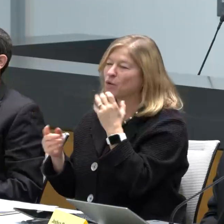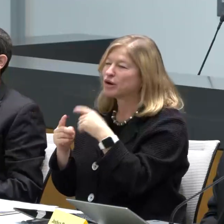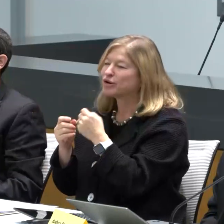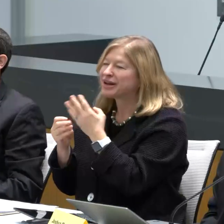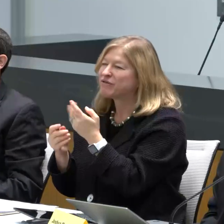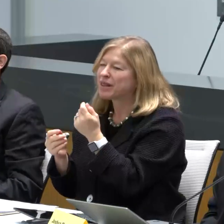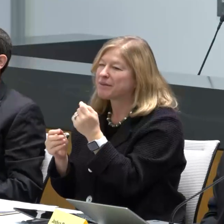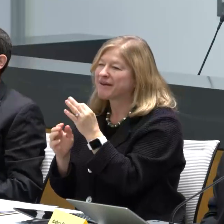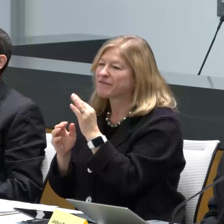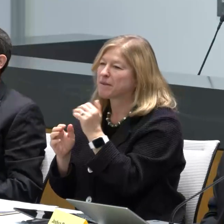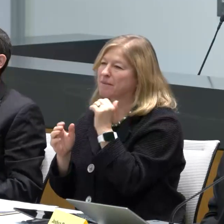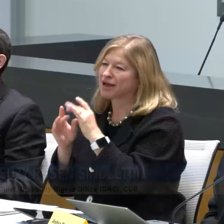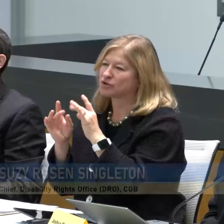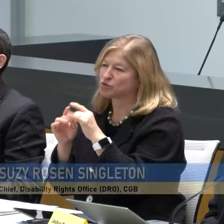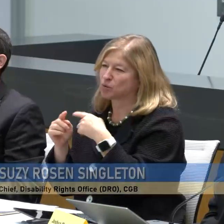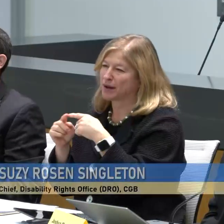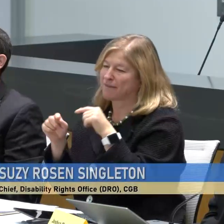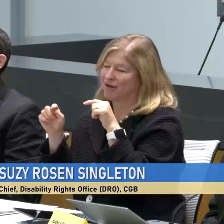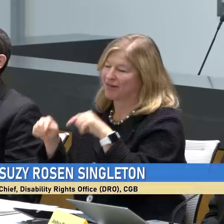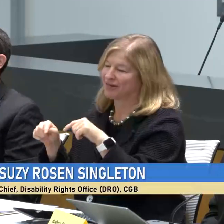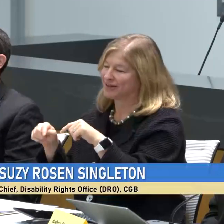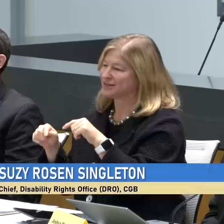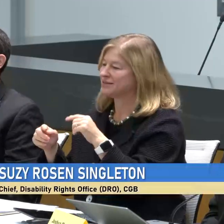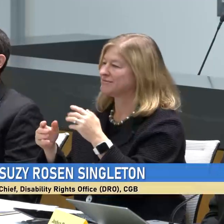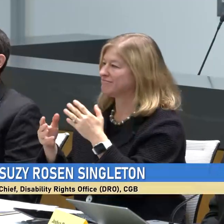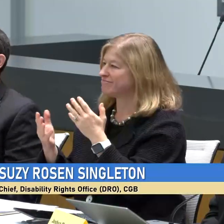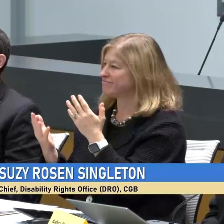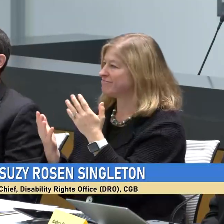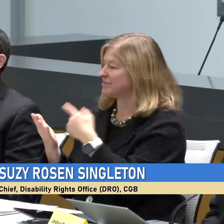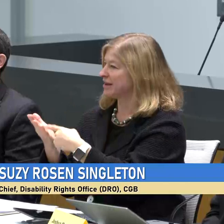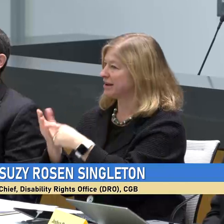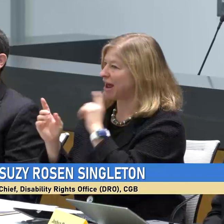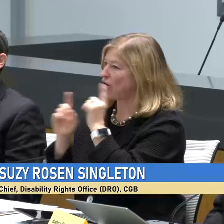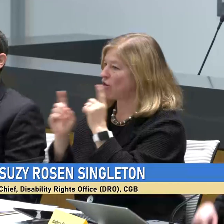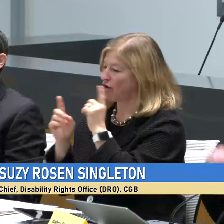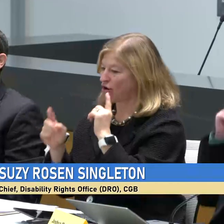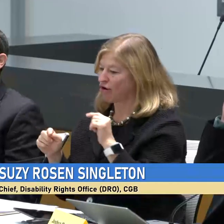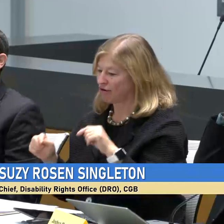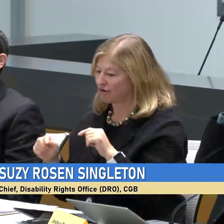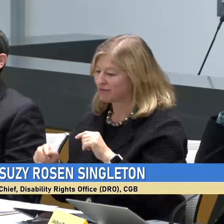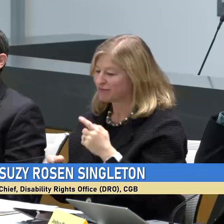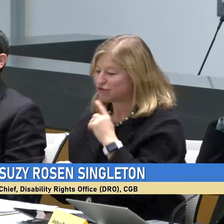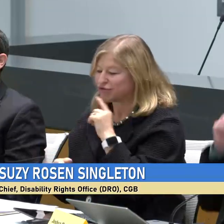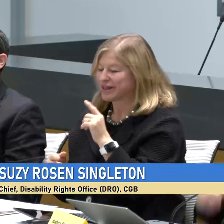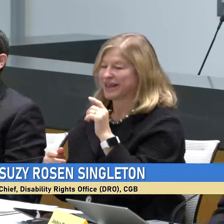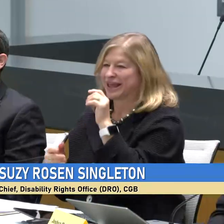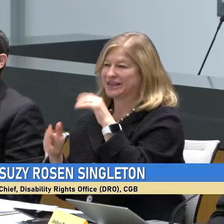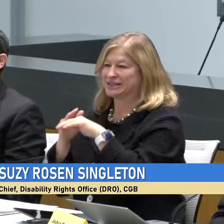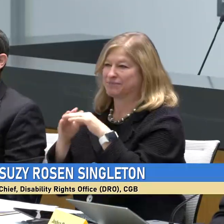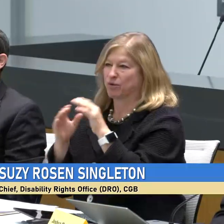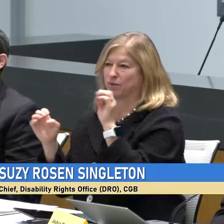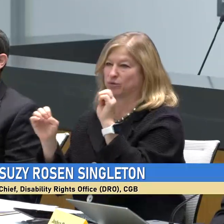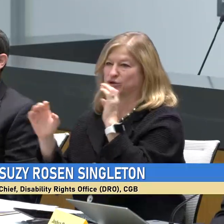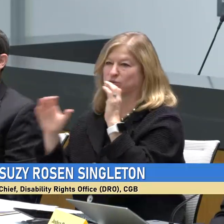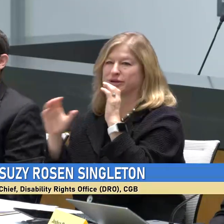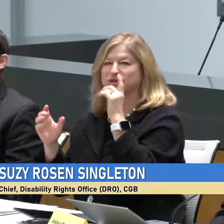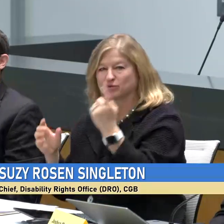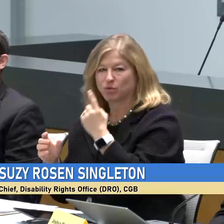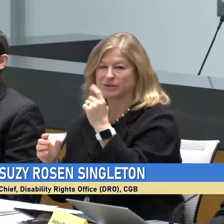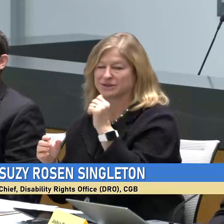This is such an important topic. I would like to give you a little bit of a backstory about this discussion or dialogue that's taking place